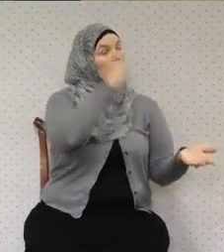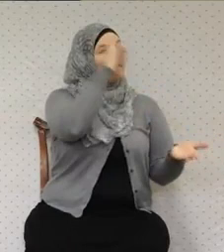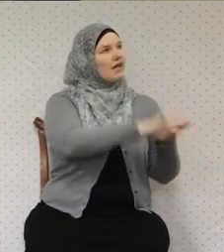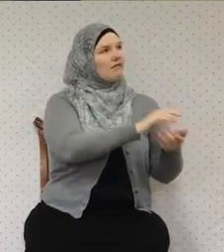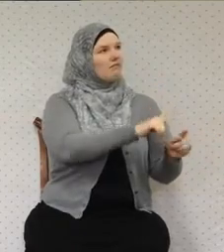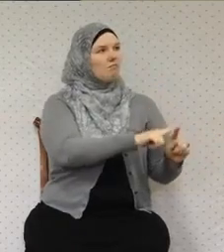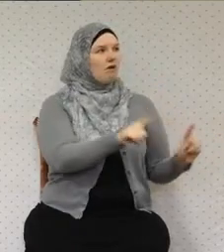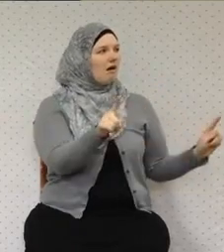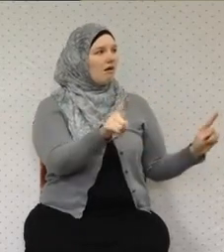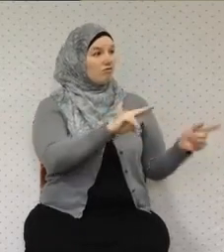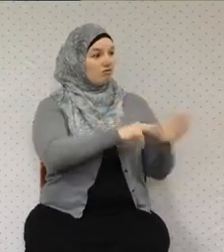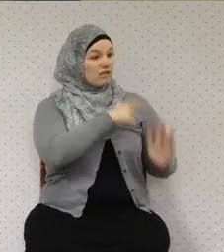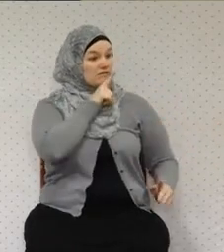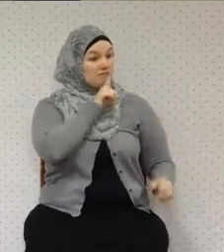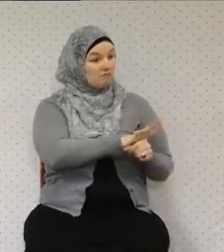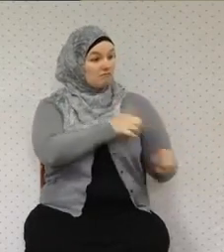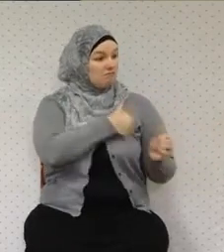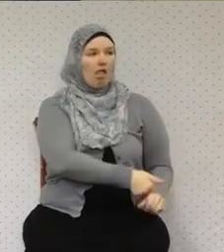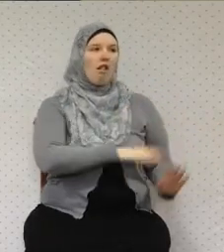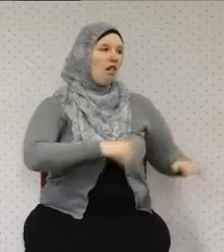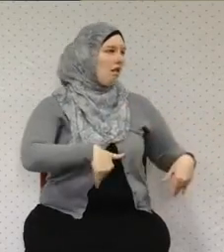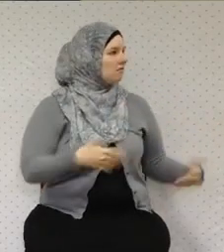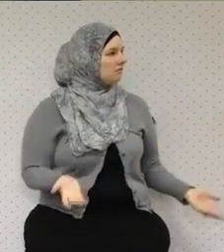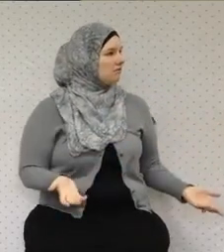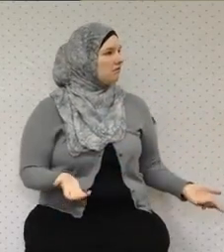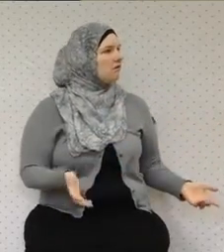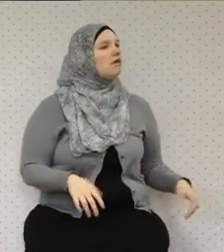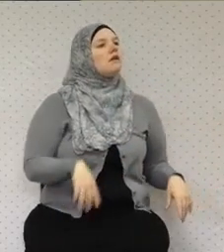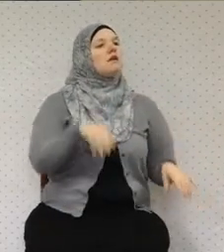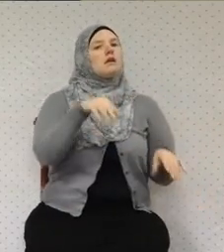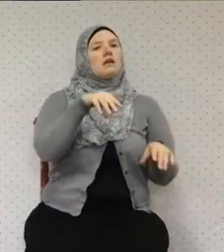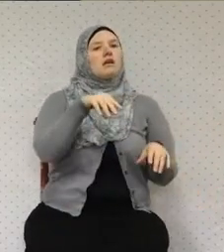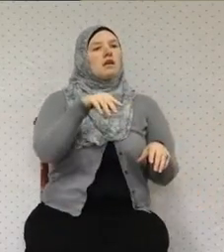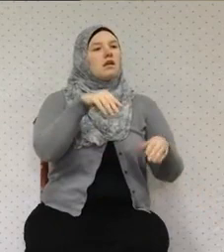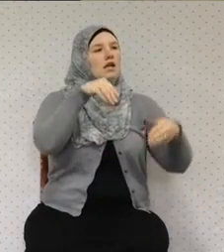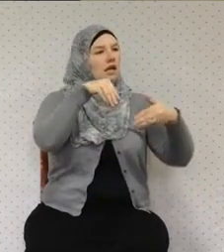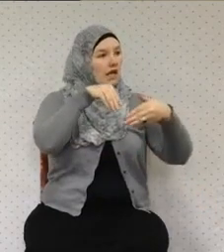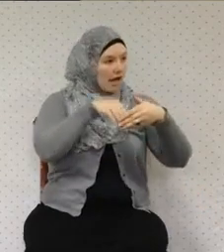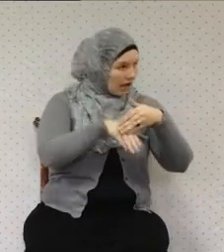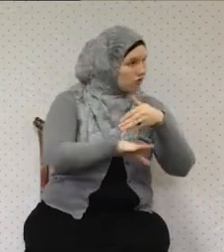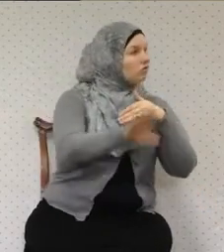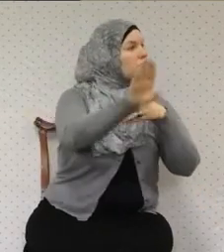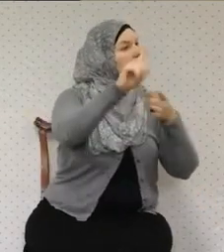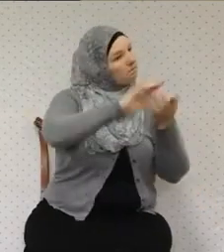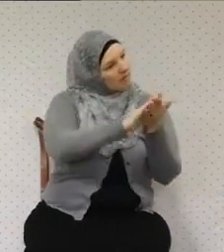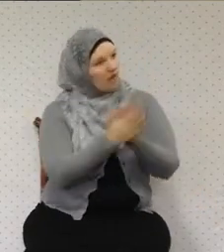Islam has several elements. Number one, the entry